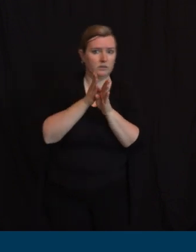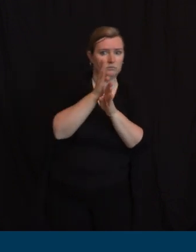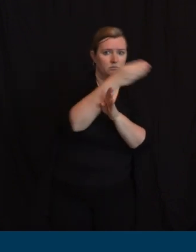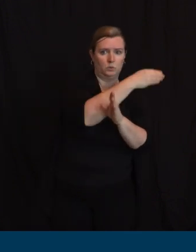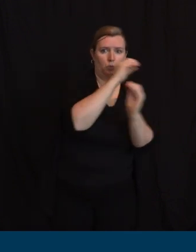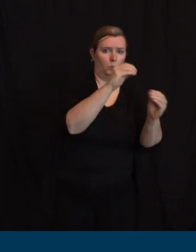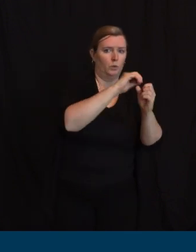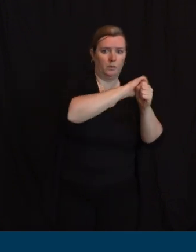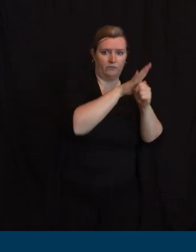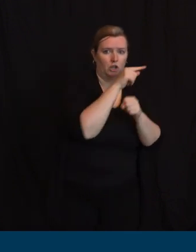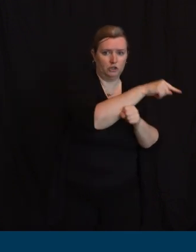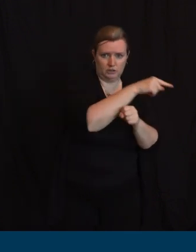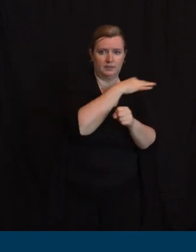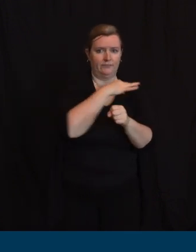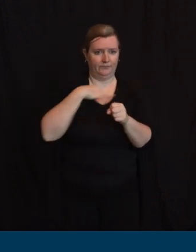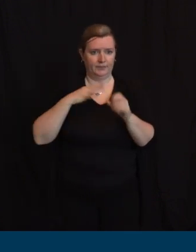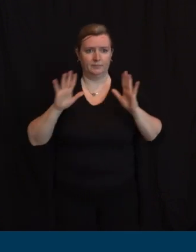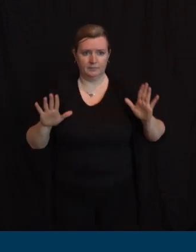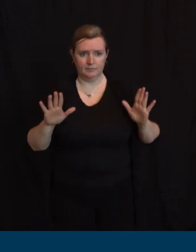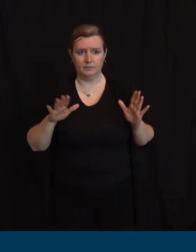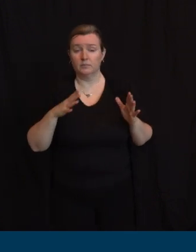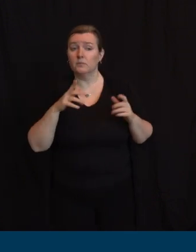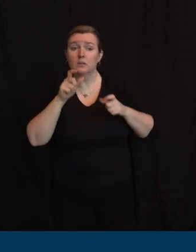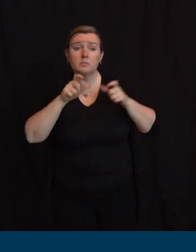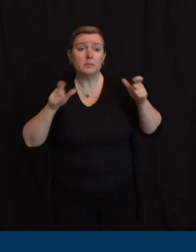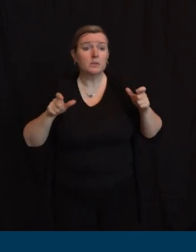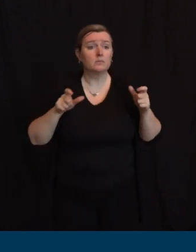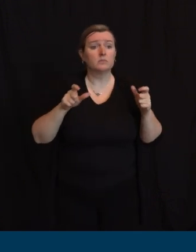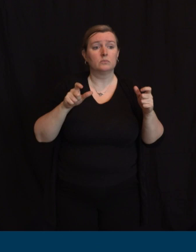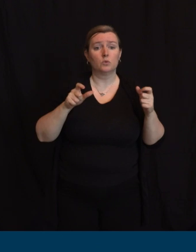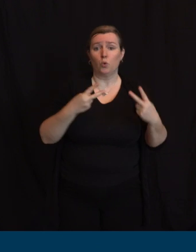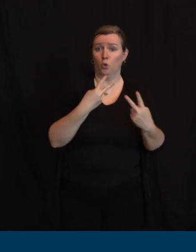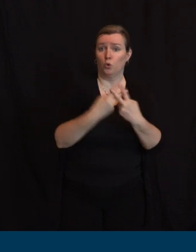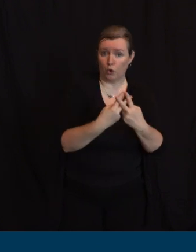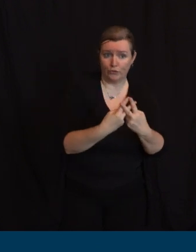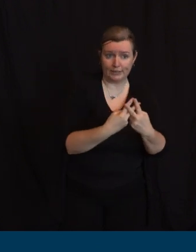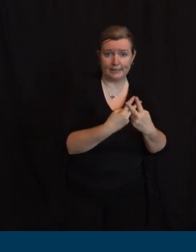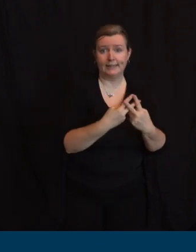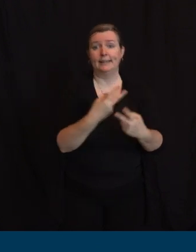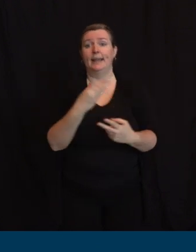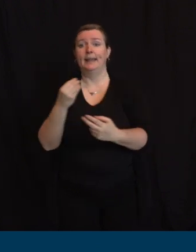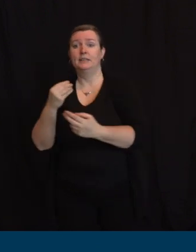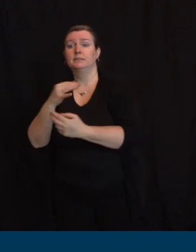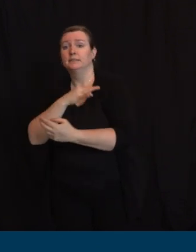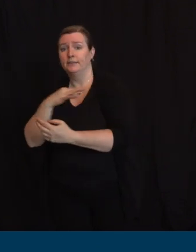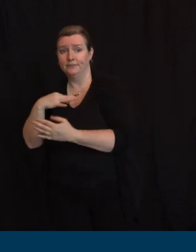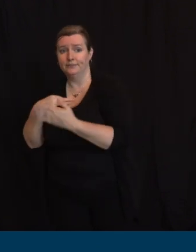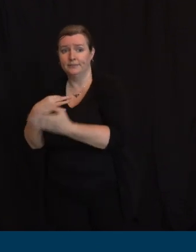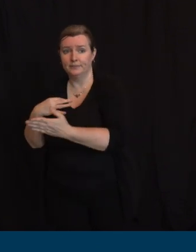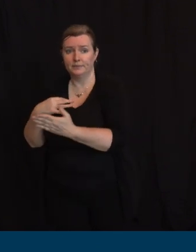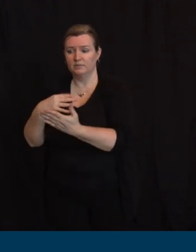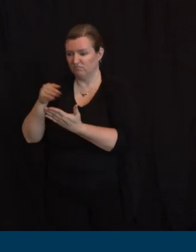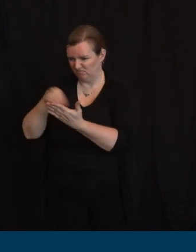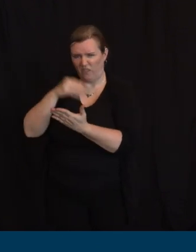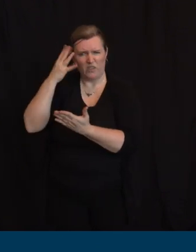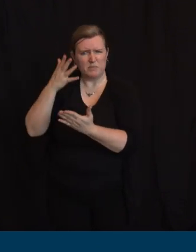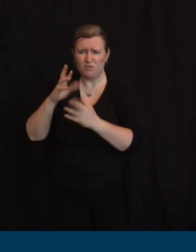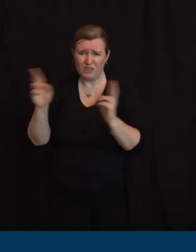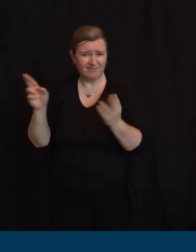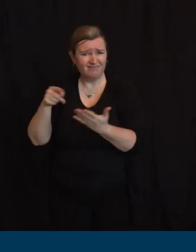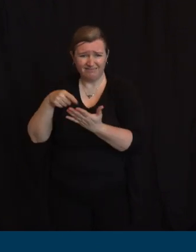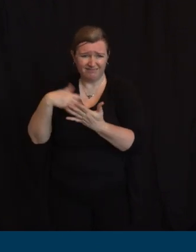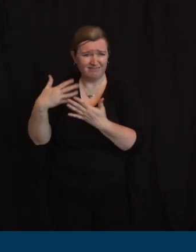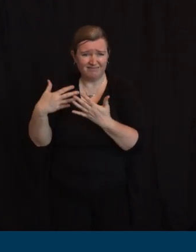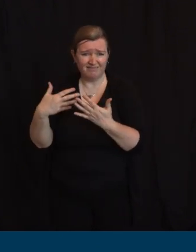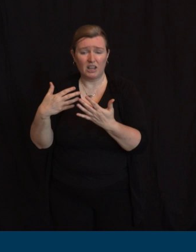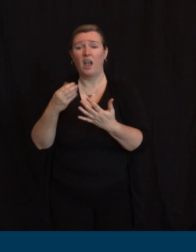residents and assignment of staff was provided by the charge nurse and the medical assistant. That gives you an idea of how they're complying and